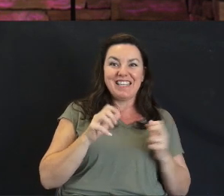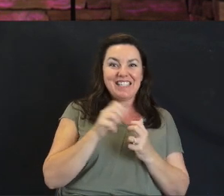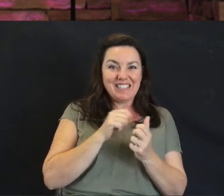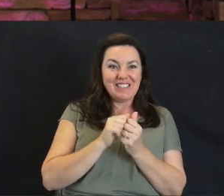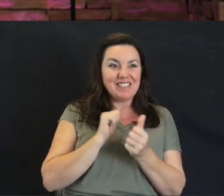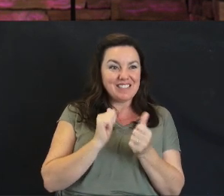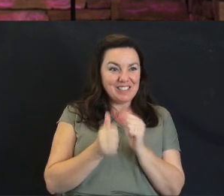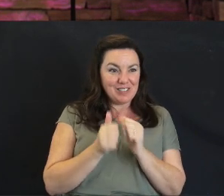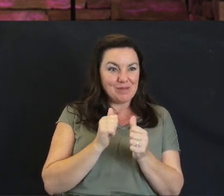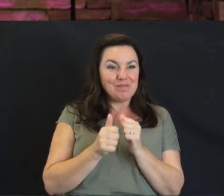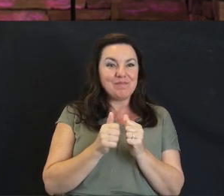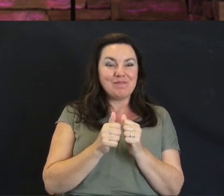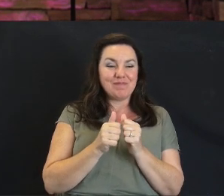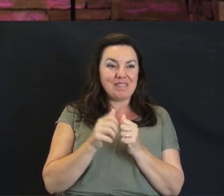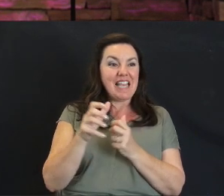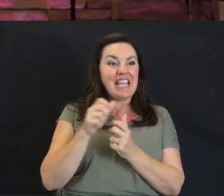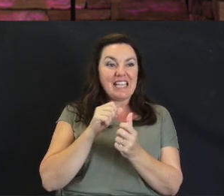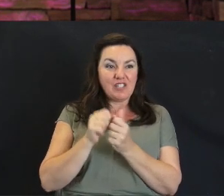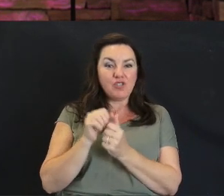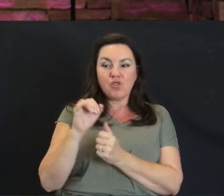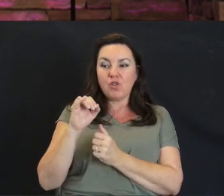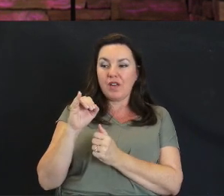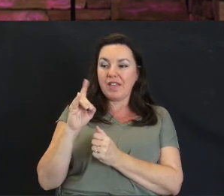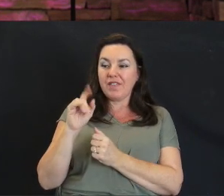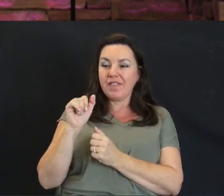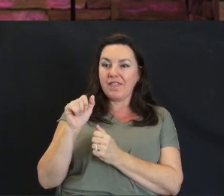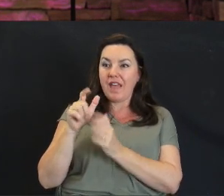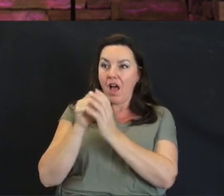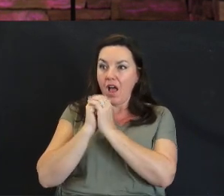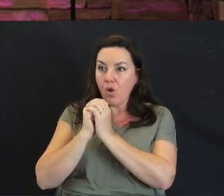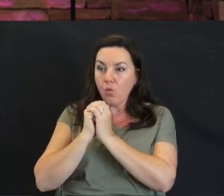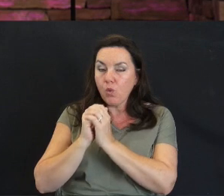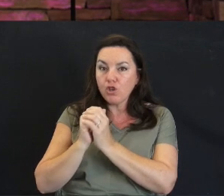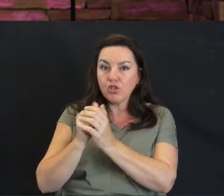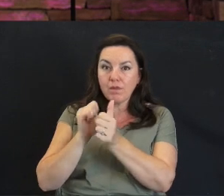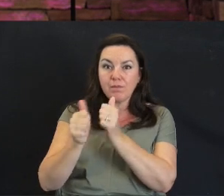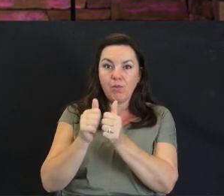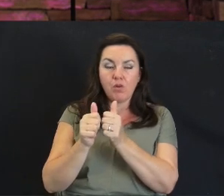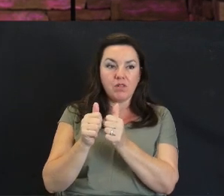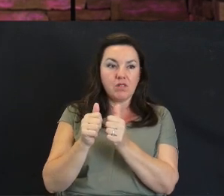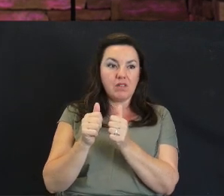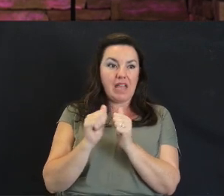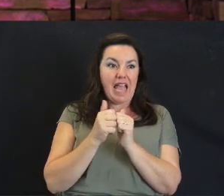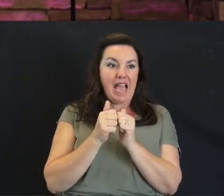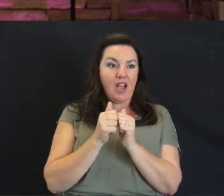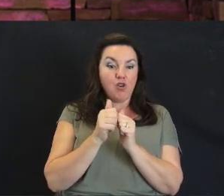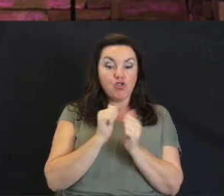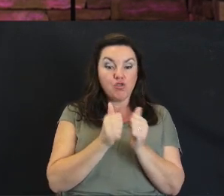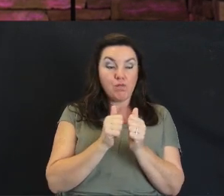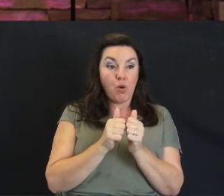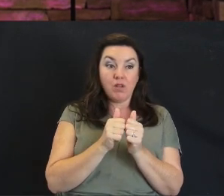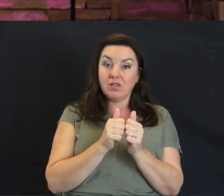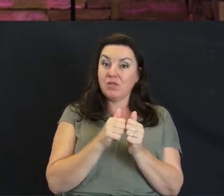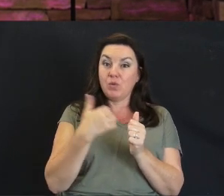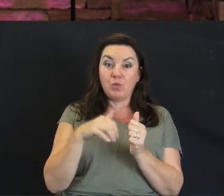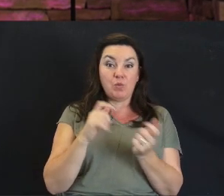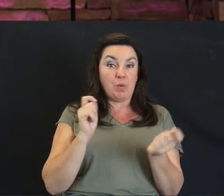He is destroying The idol of sports Here's why that's significant guys Sports has been compromised